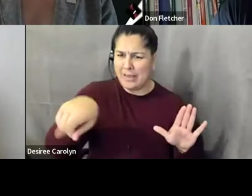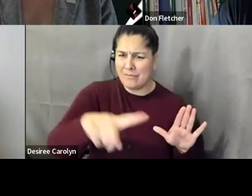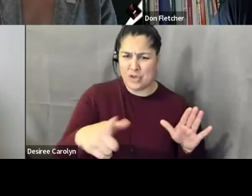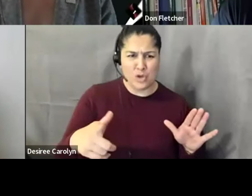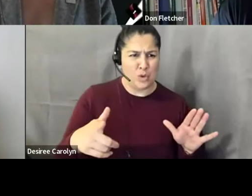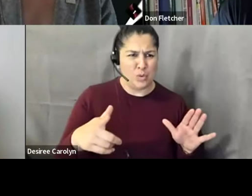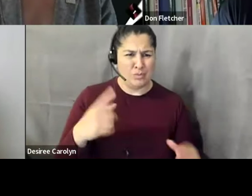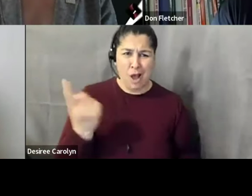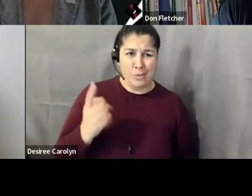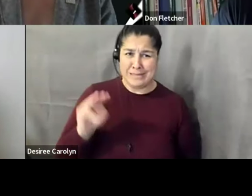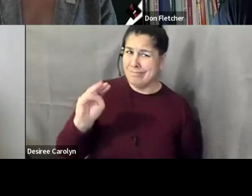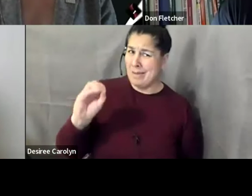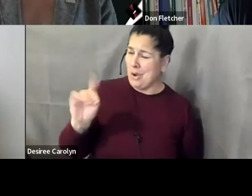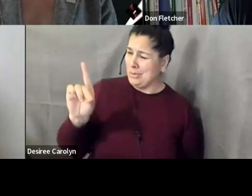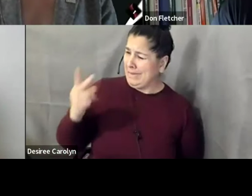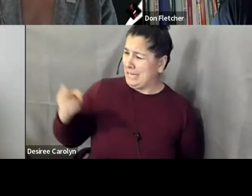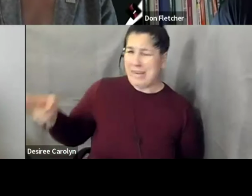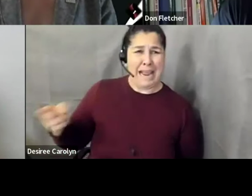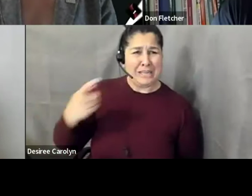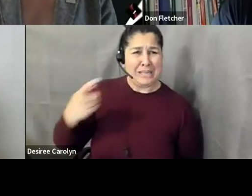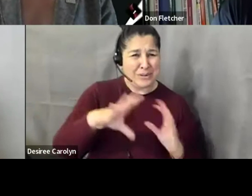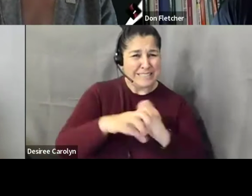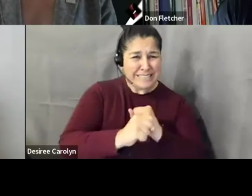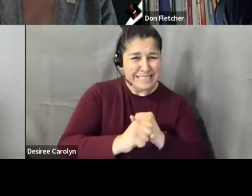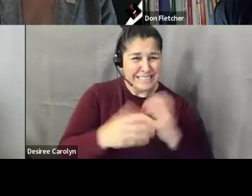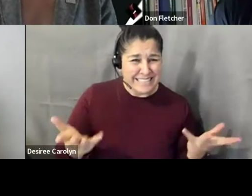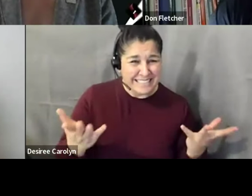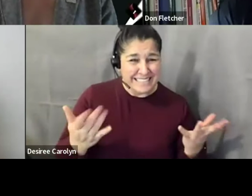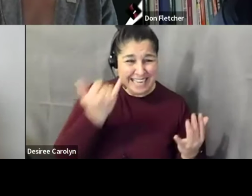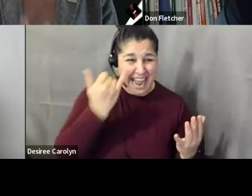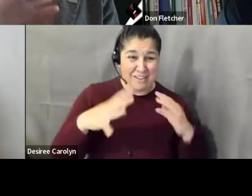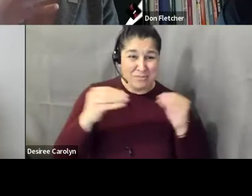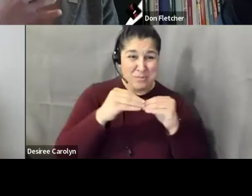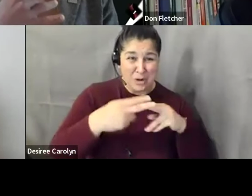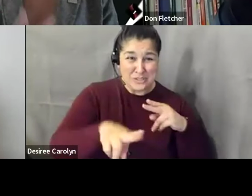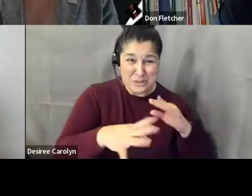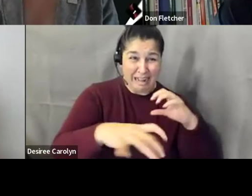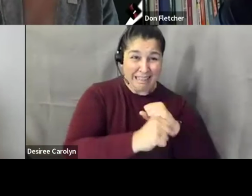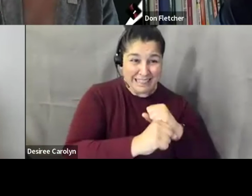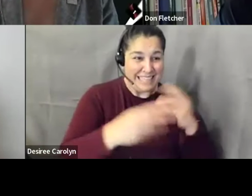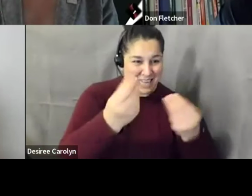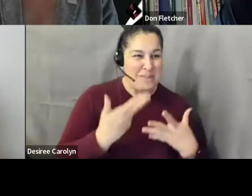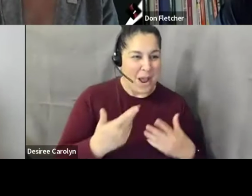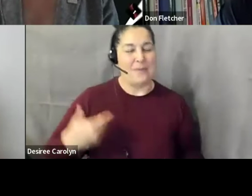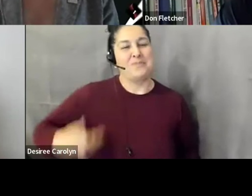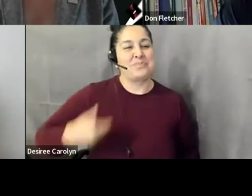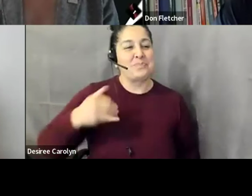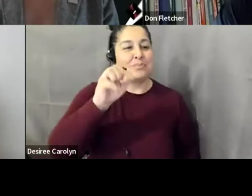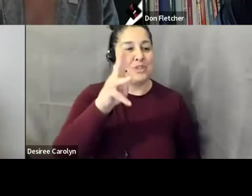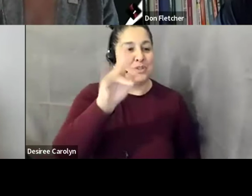always MODDHH? If there's a quicker way, let me know, please. I'm Judy Alden. I'm